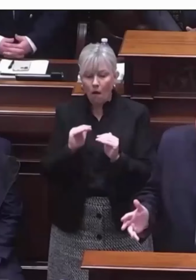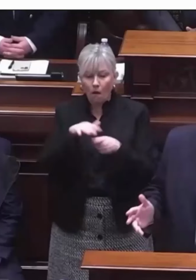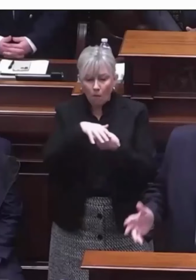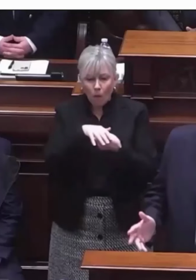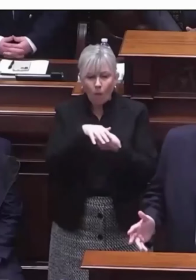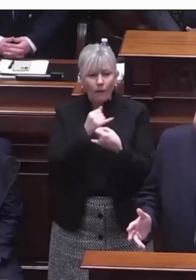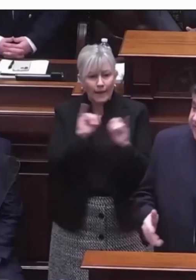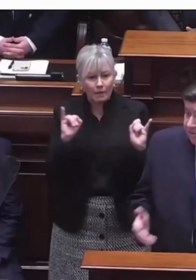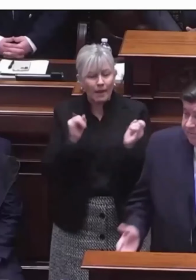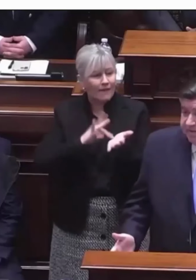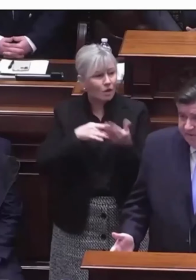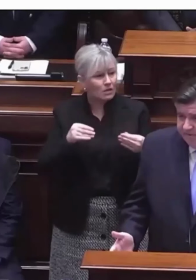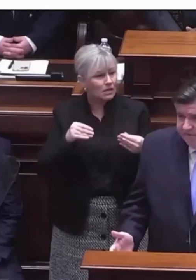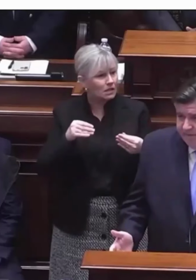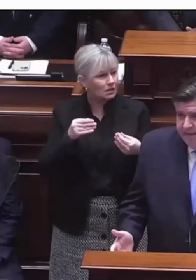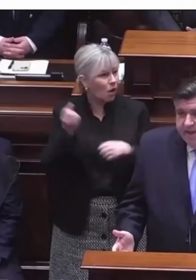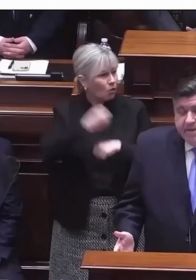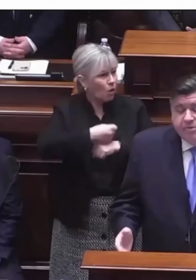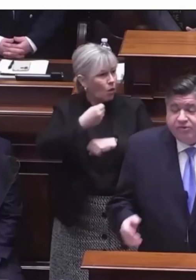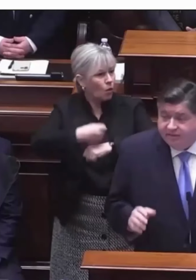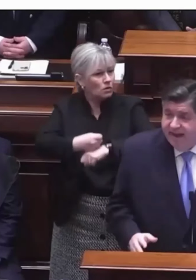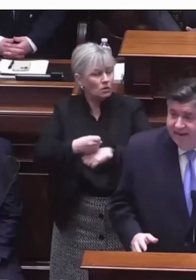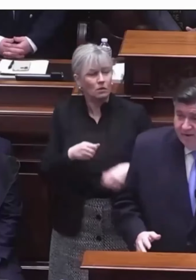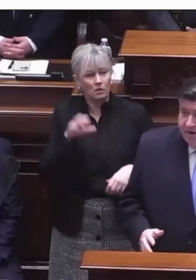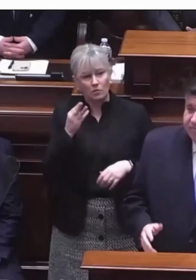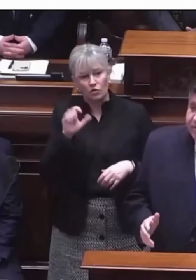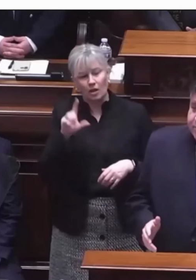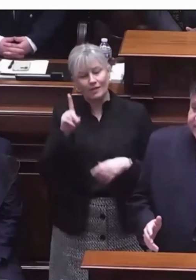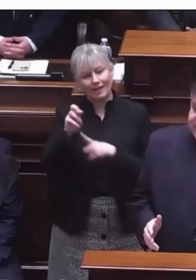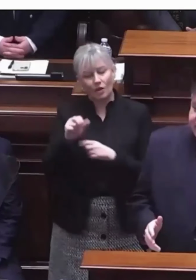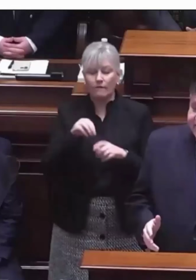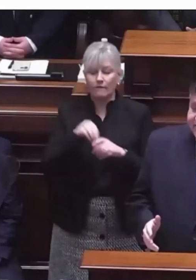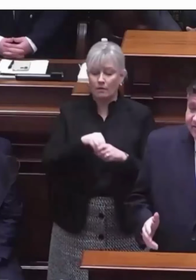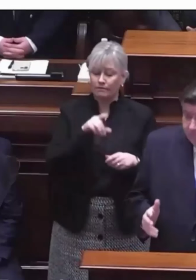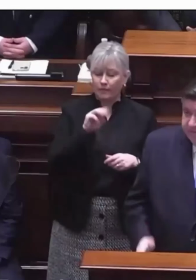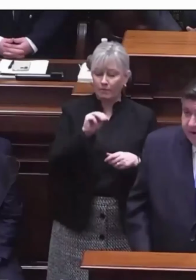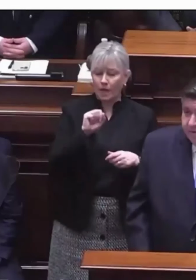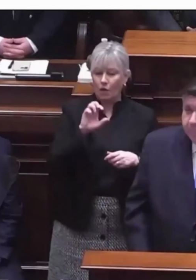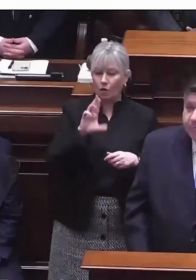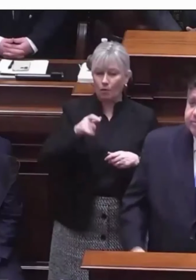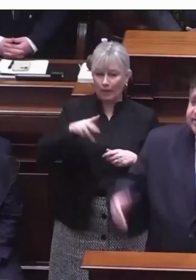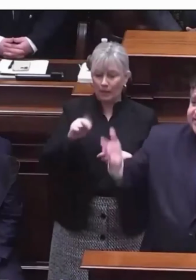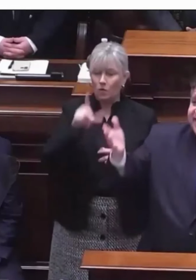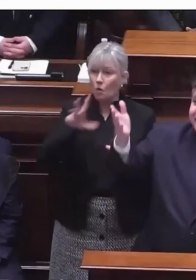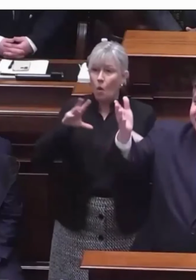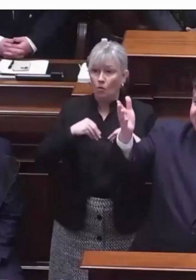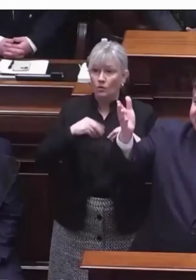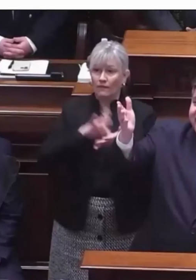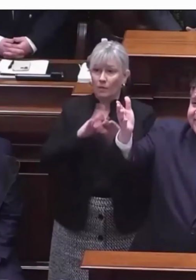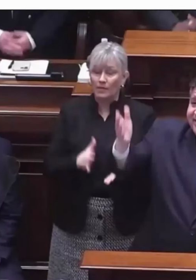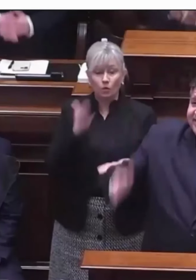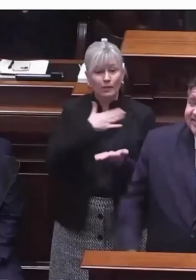local, independent pharmacies out of business. Michelle Dyer of Macoupin County is a pharmacy owner. Will you please stand